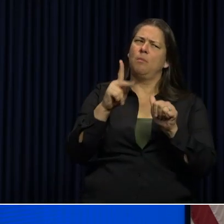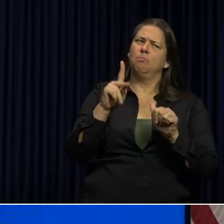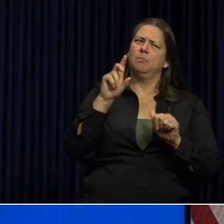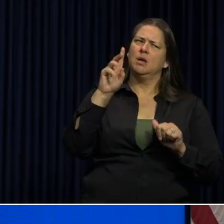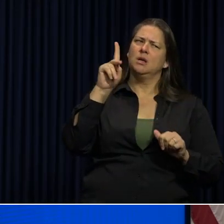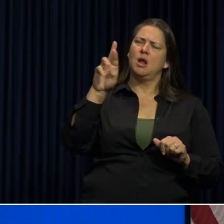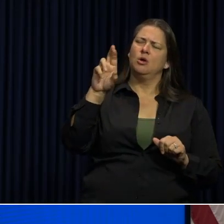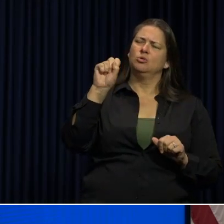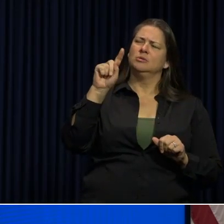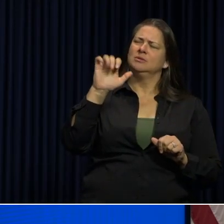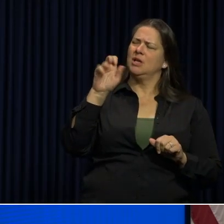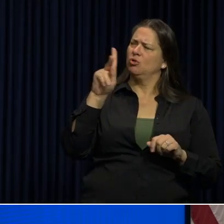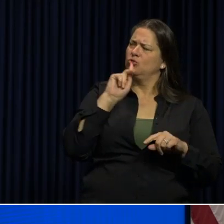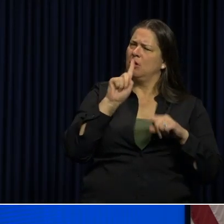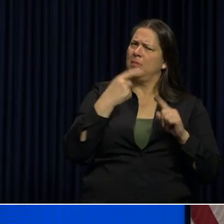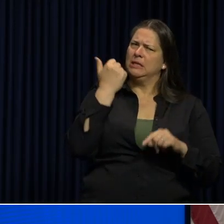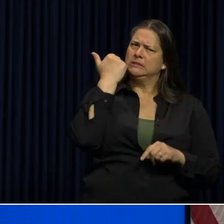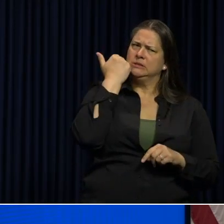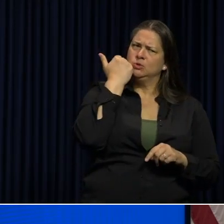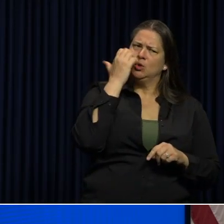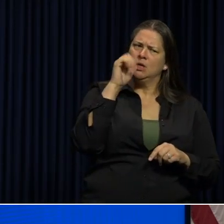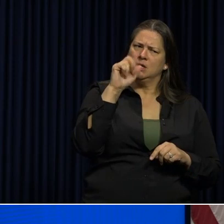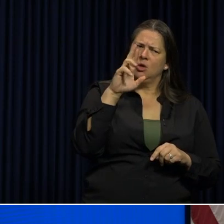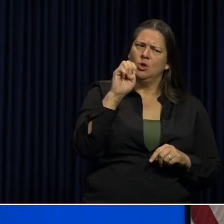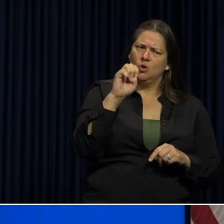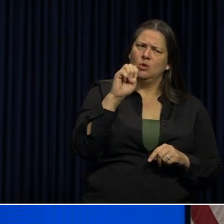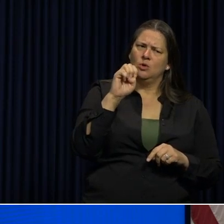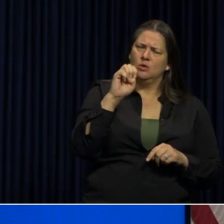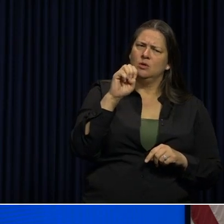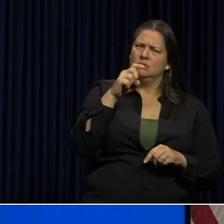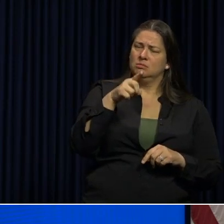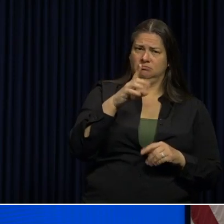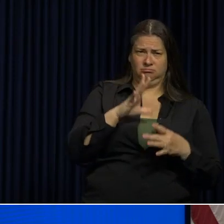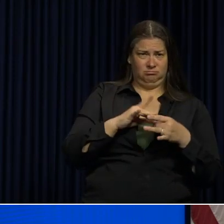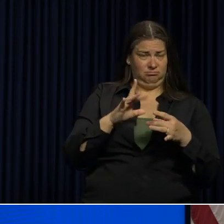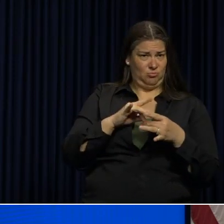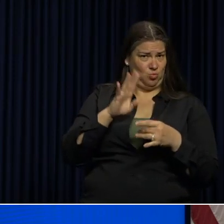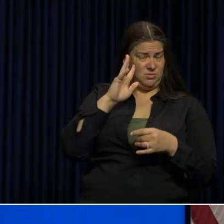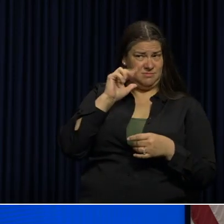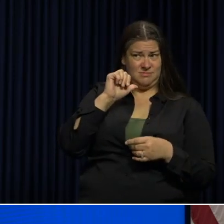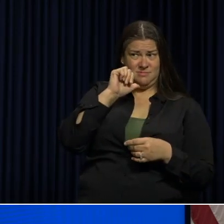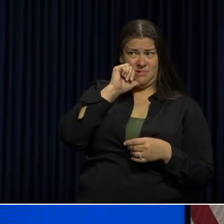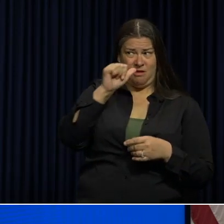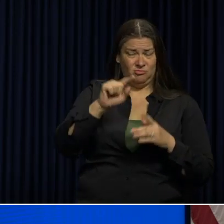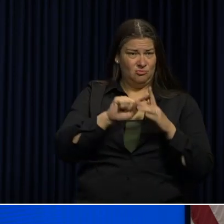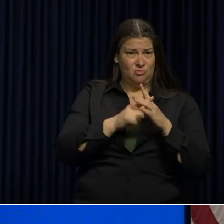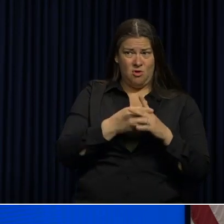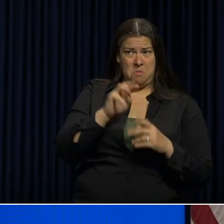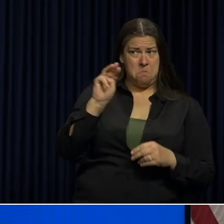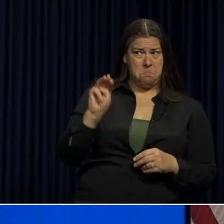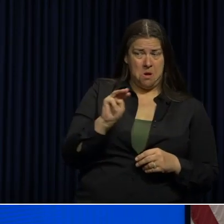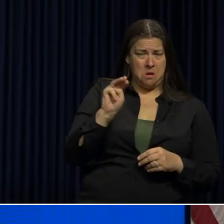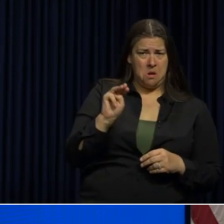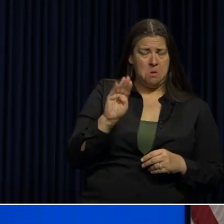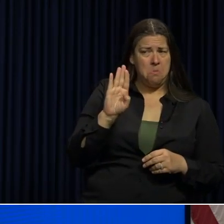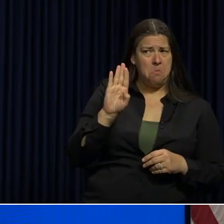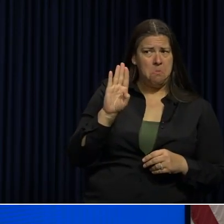about dental care. And I guess you mentioned that it's not going to start back on Monday, but when